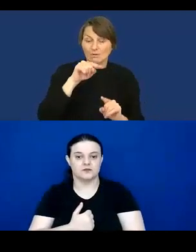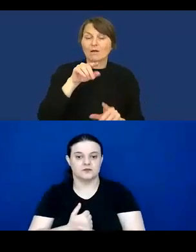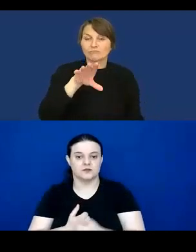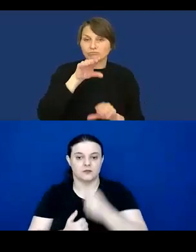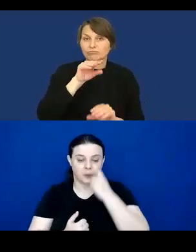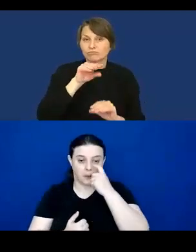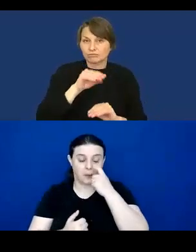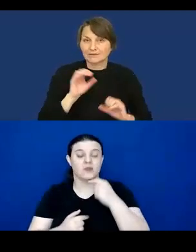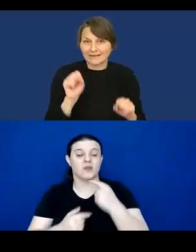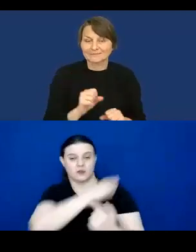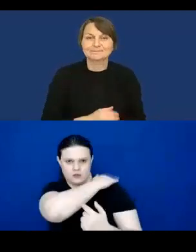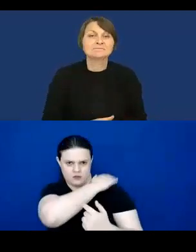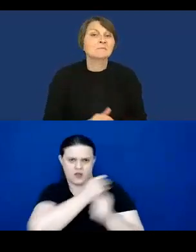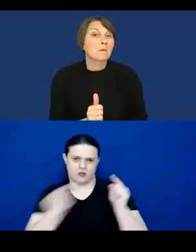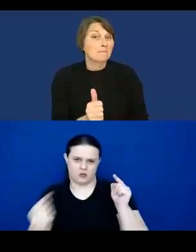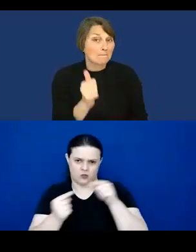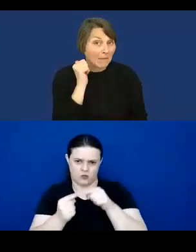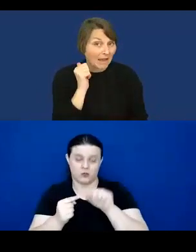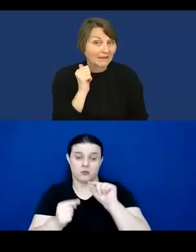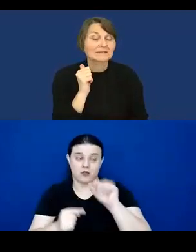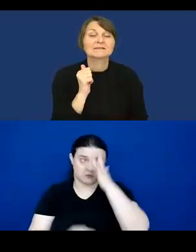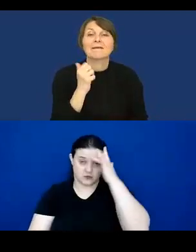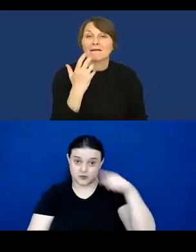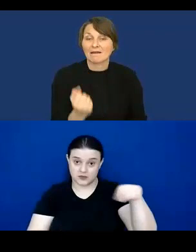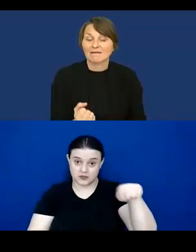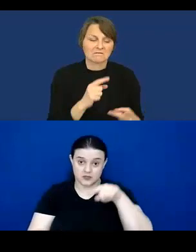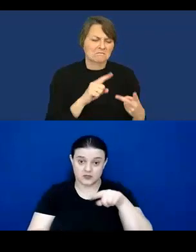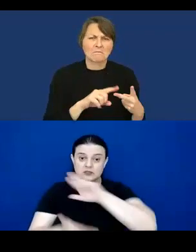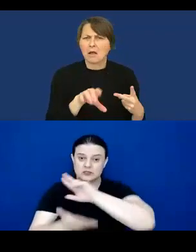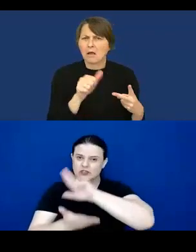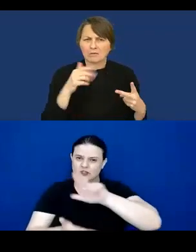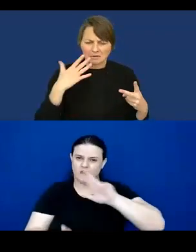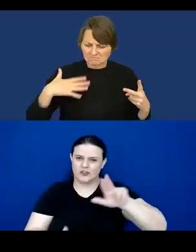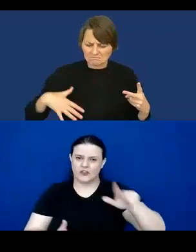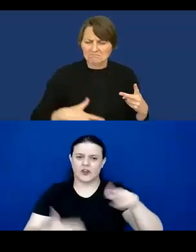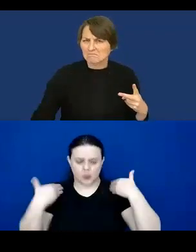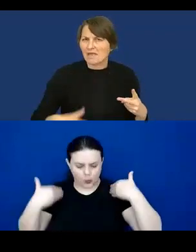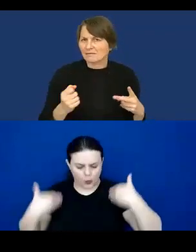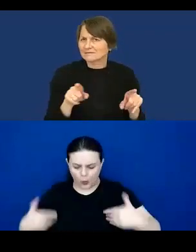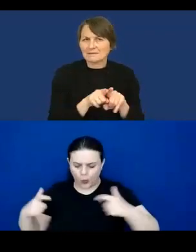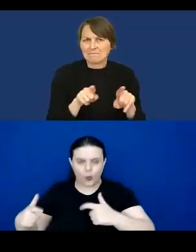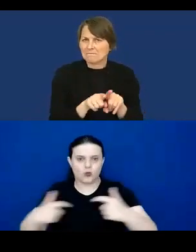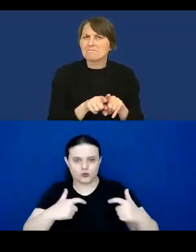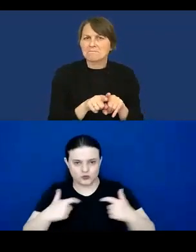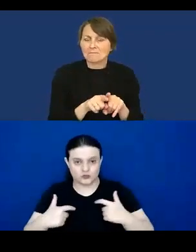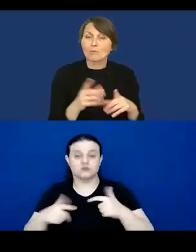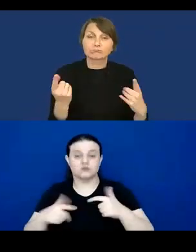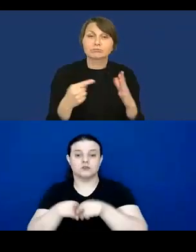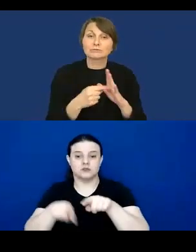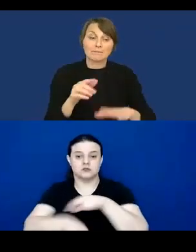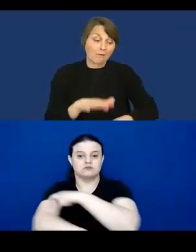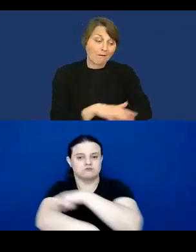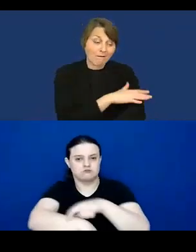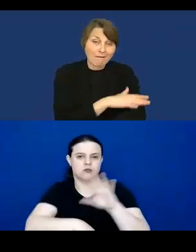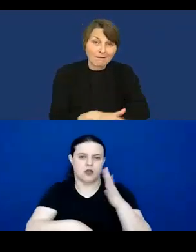the back, but people have found this for many different body parts. So also on the arm or the hand there